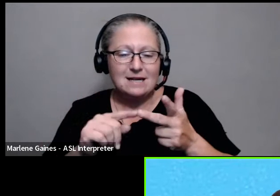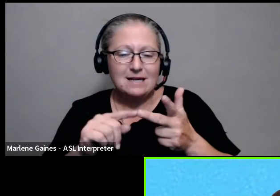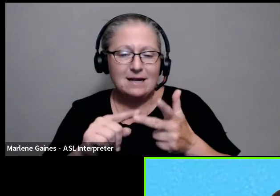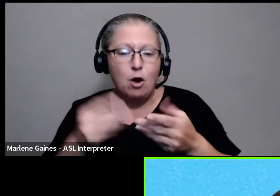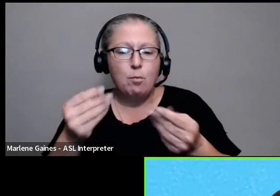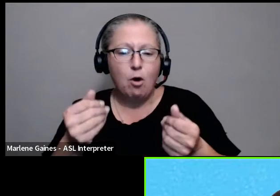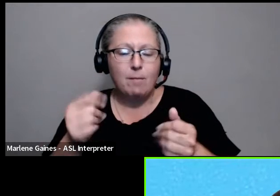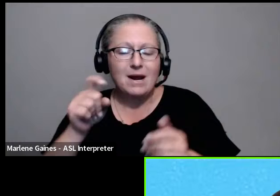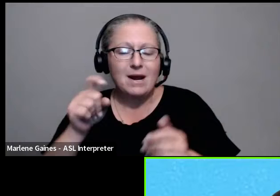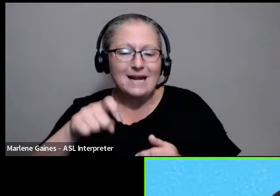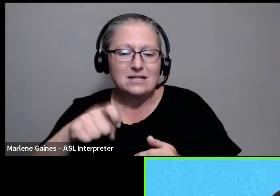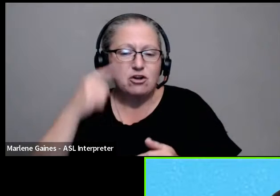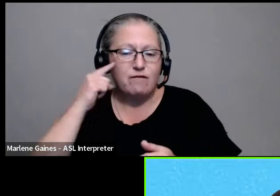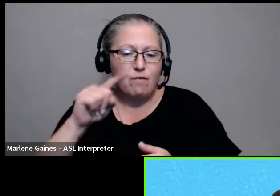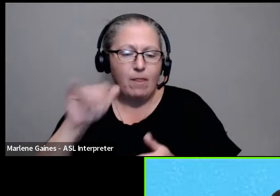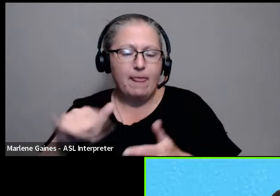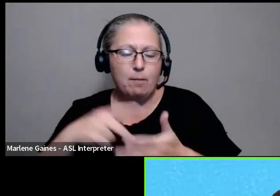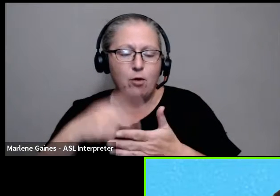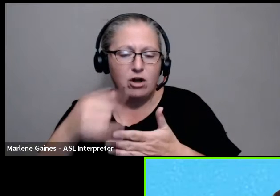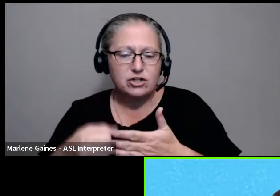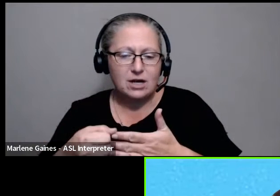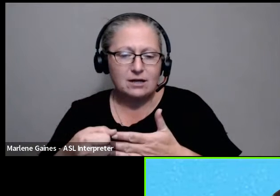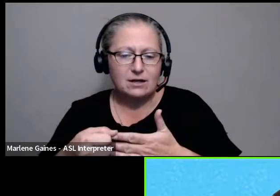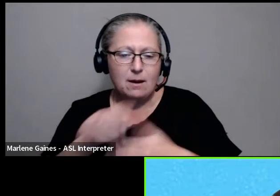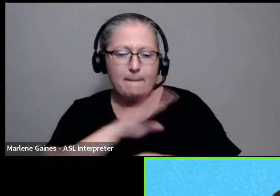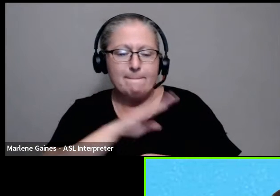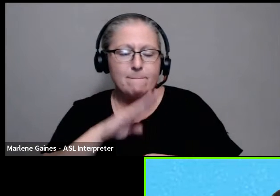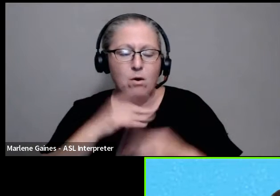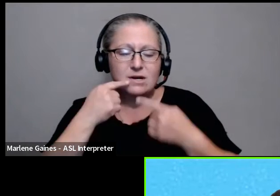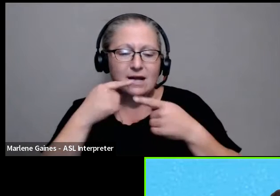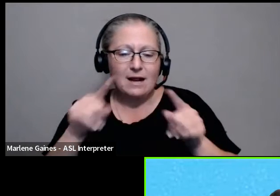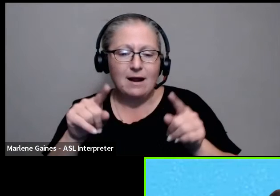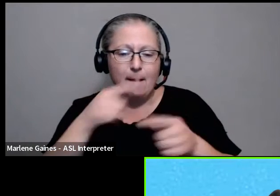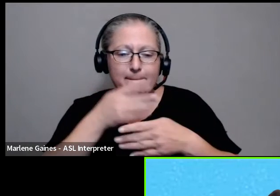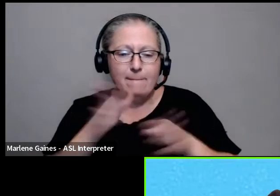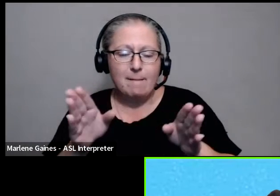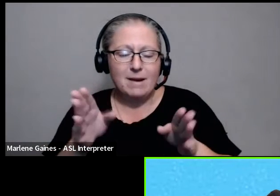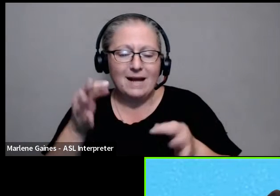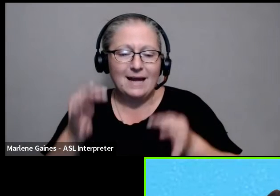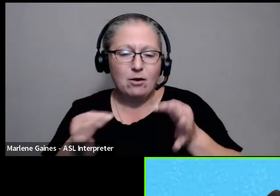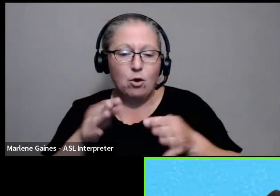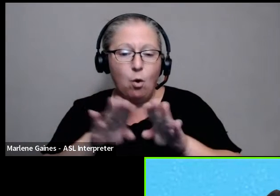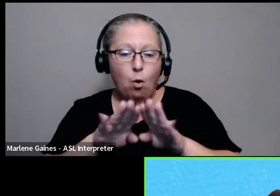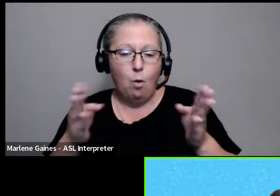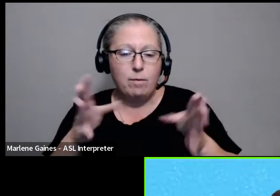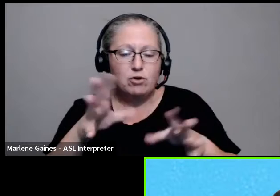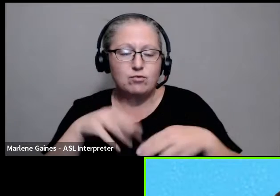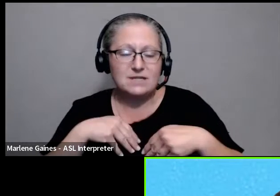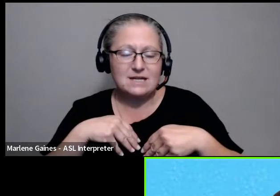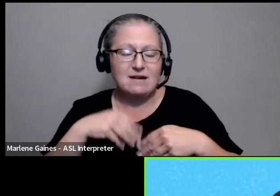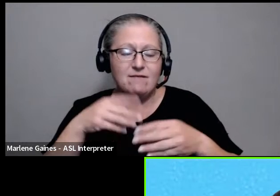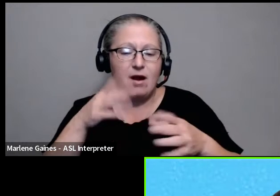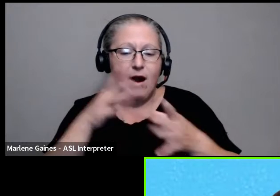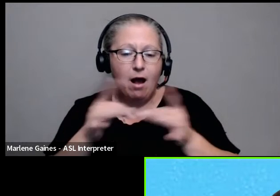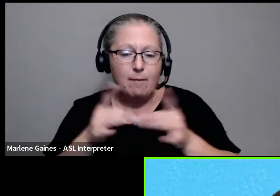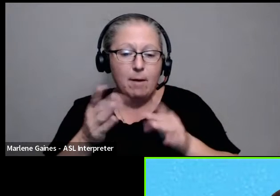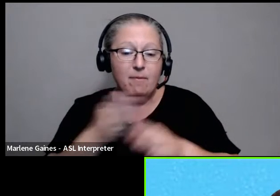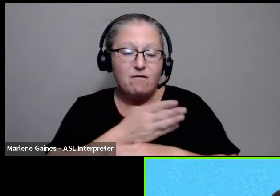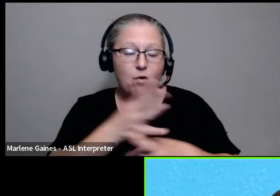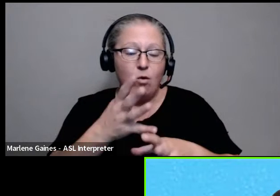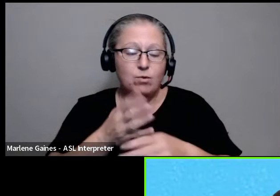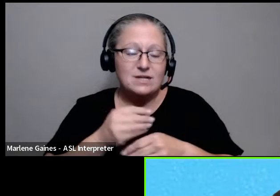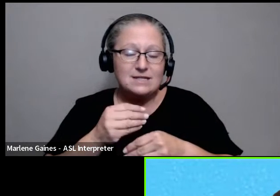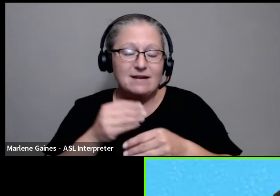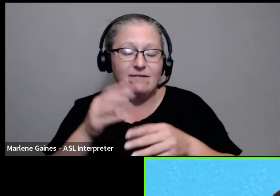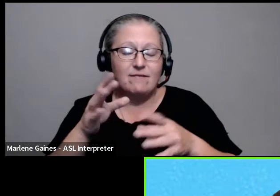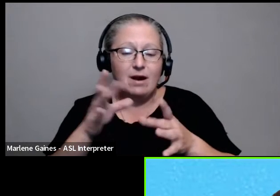is necessary for the project. The board declares public hearing open to receive comments, but before receiving comments,